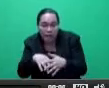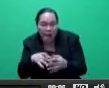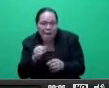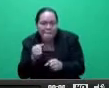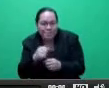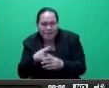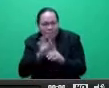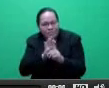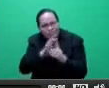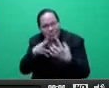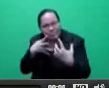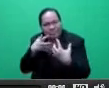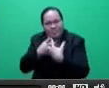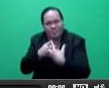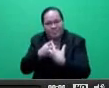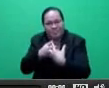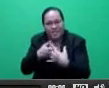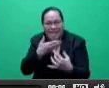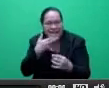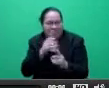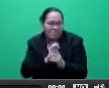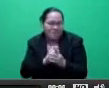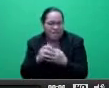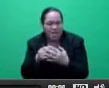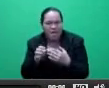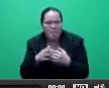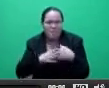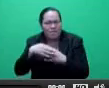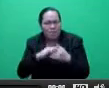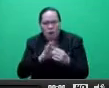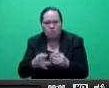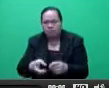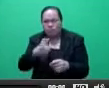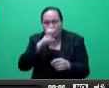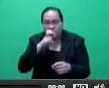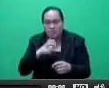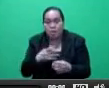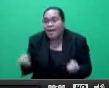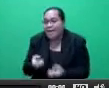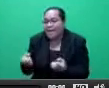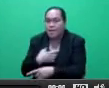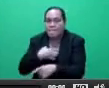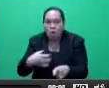climate here in Fiji, and by doing so, we are encouraging more Fijians to become entrepreneurs,